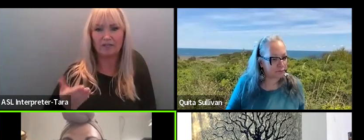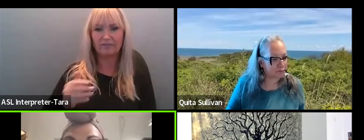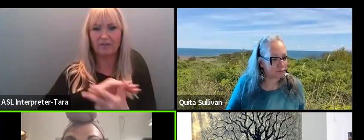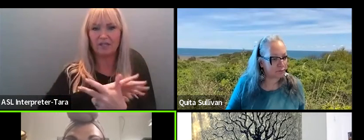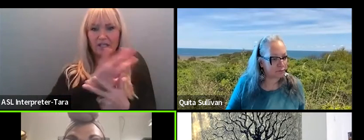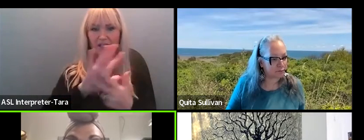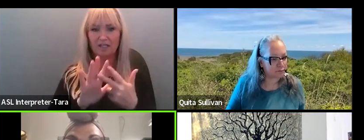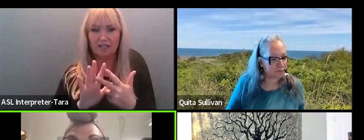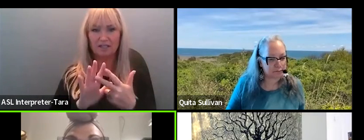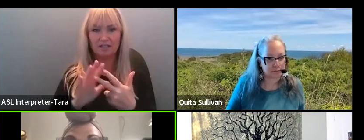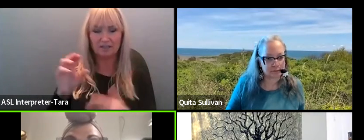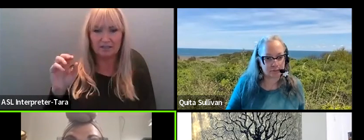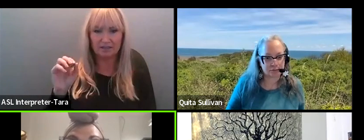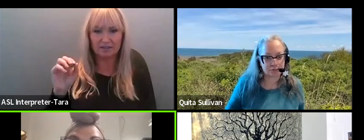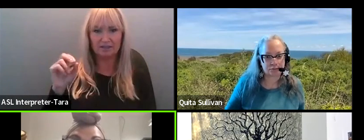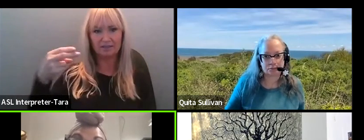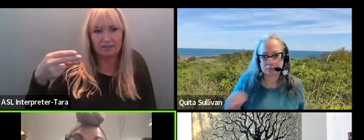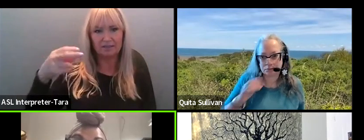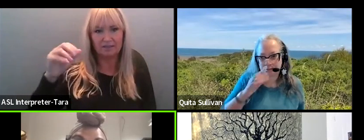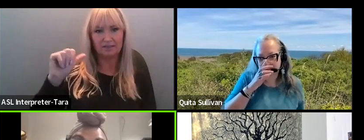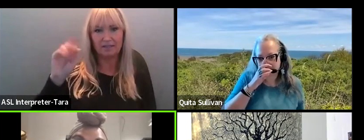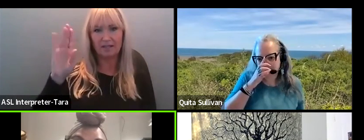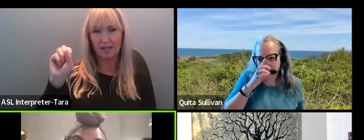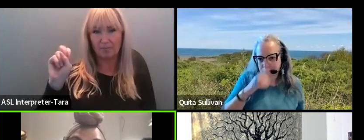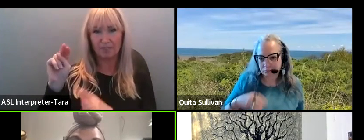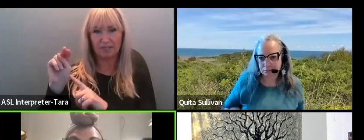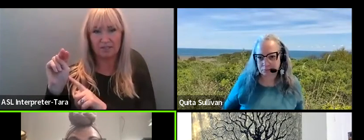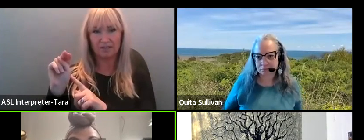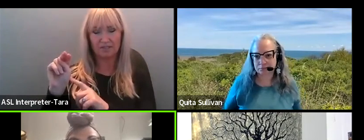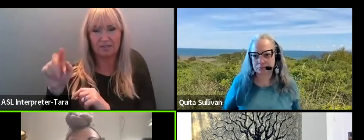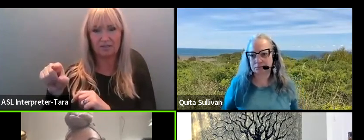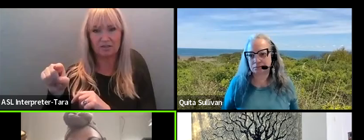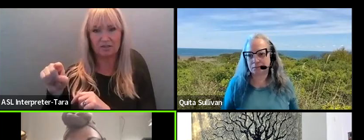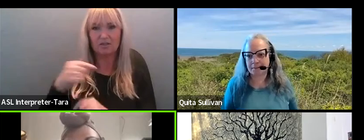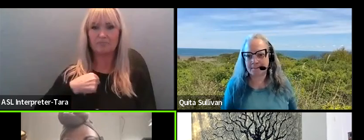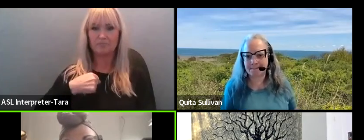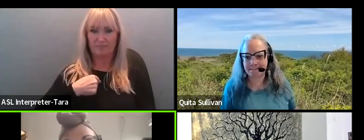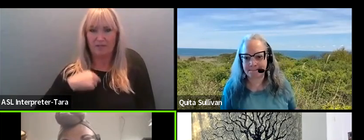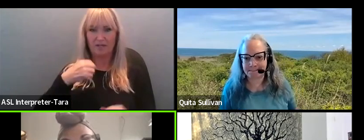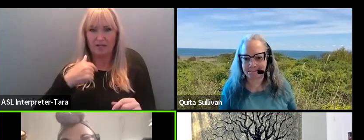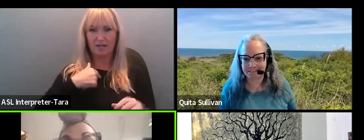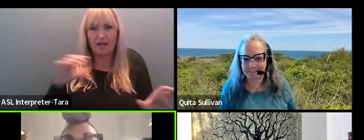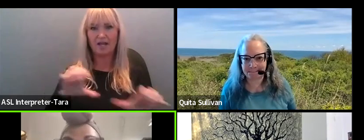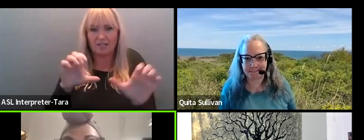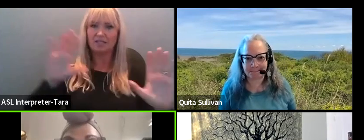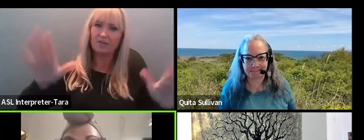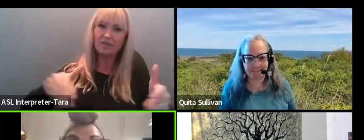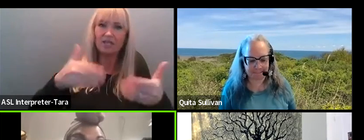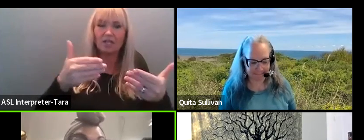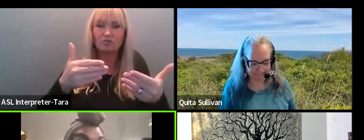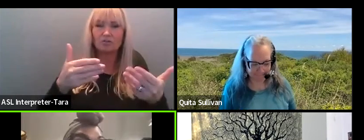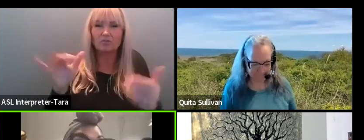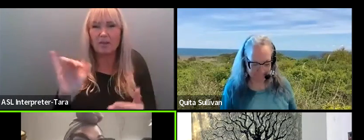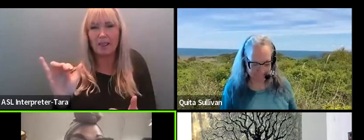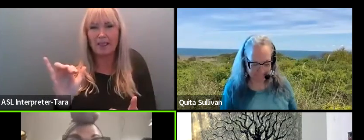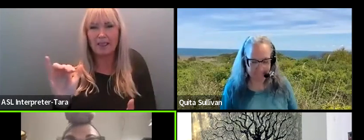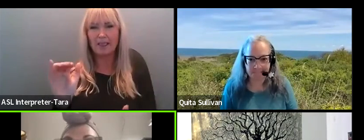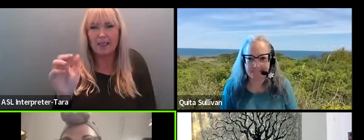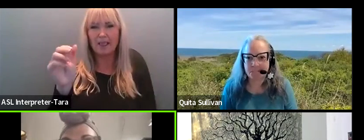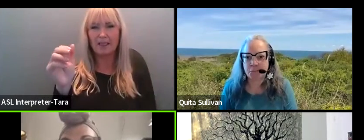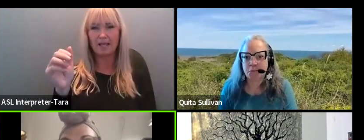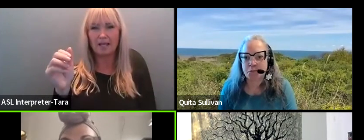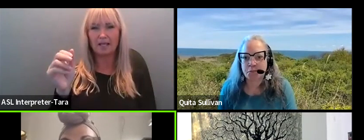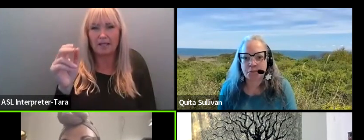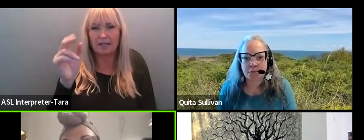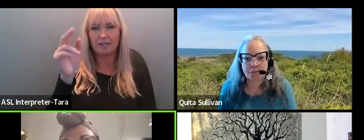Brown. Haben was part of that first, so I did the introductory kind of blessing at the beginning of the film, and